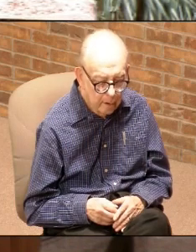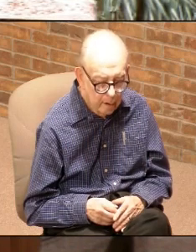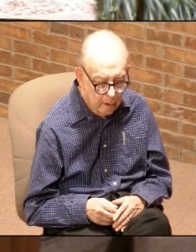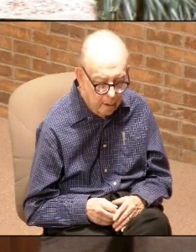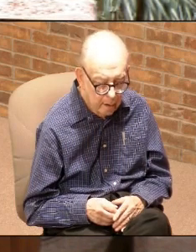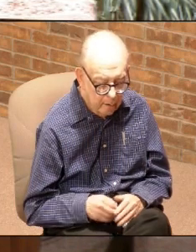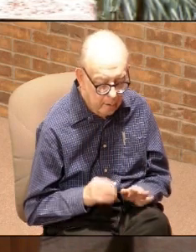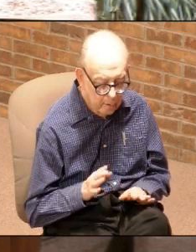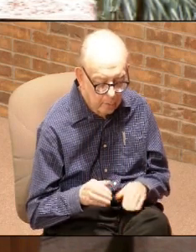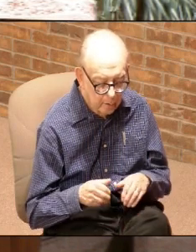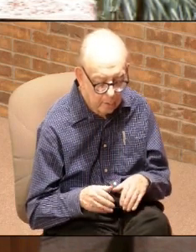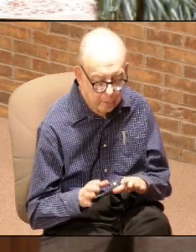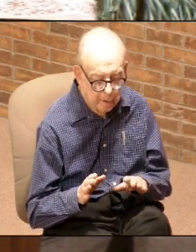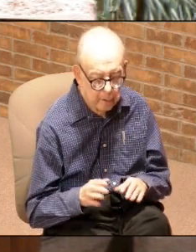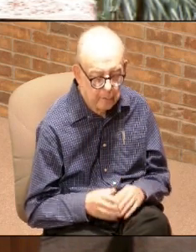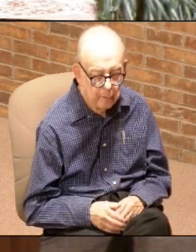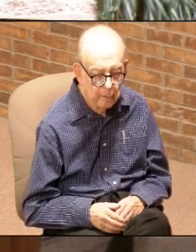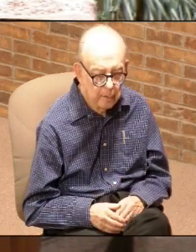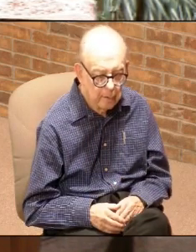Walk away,